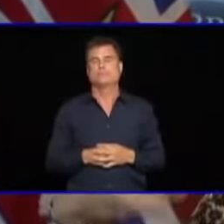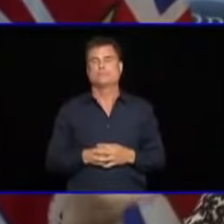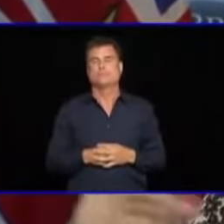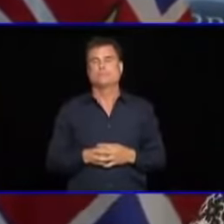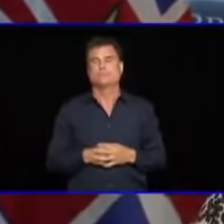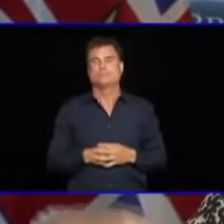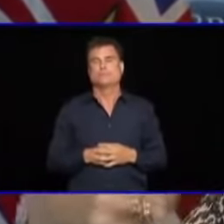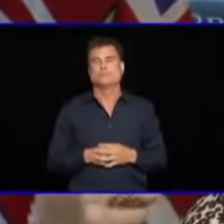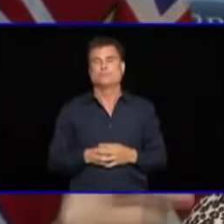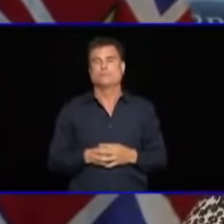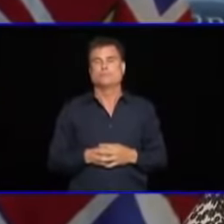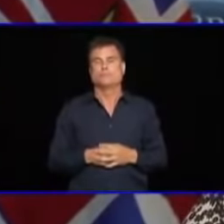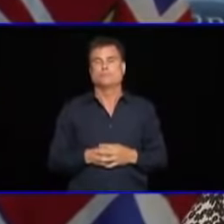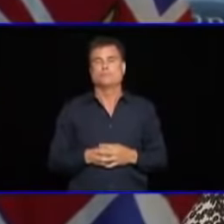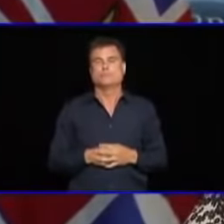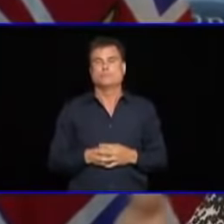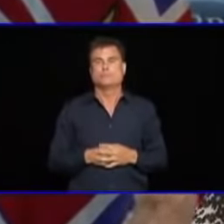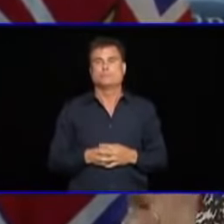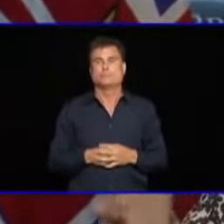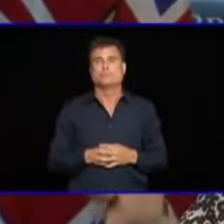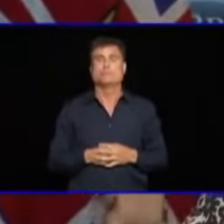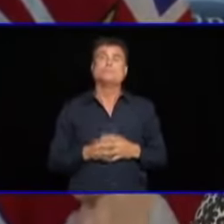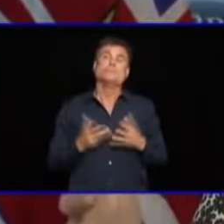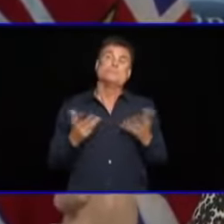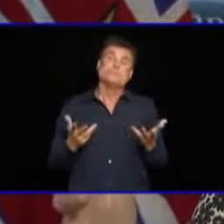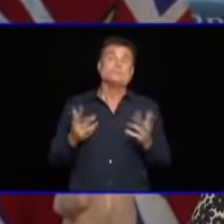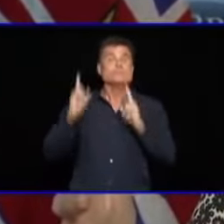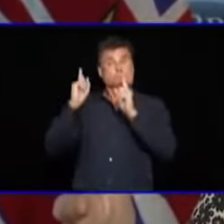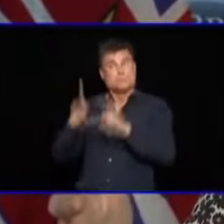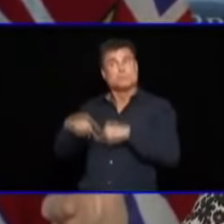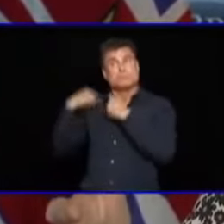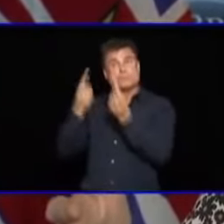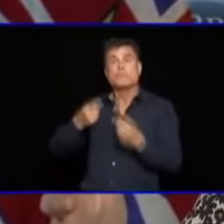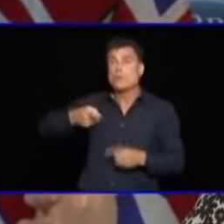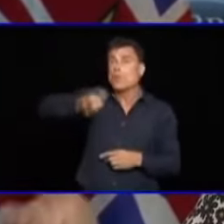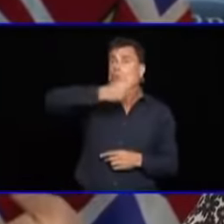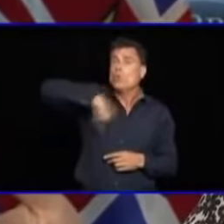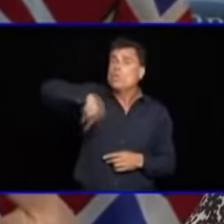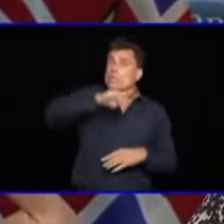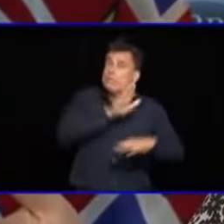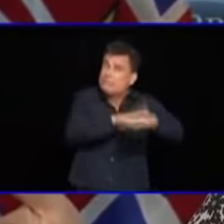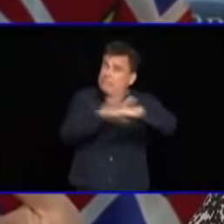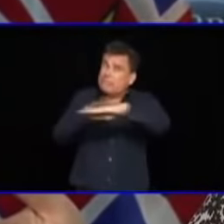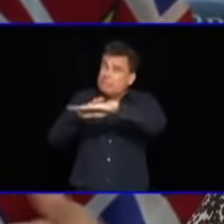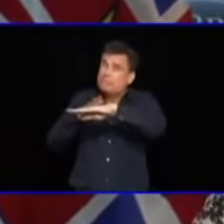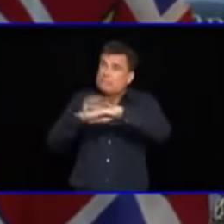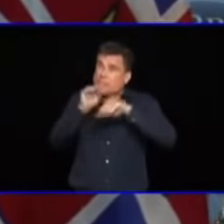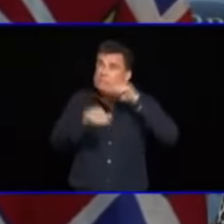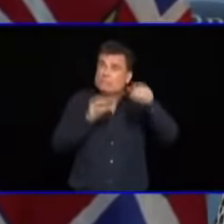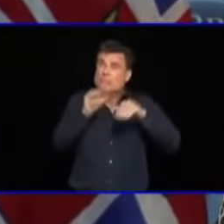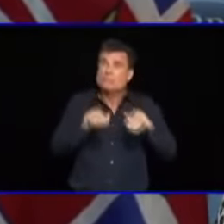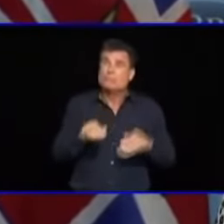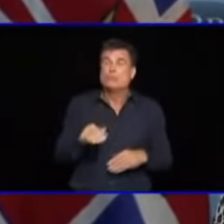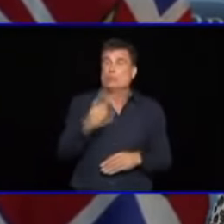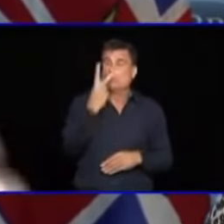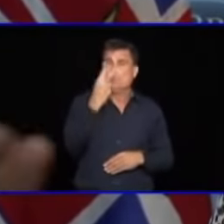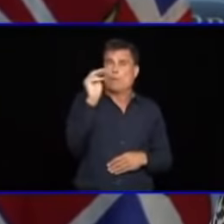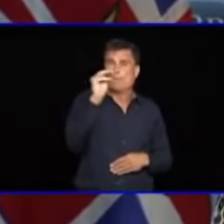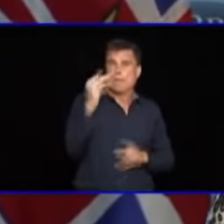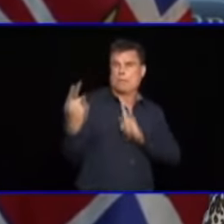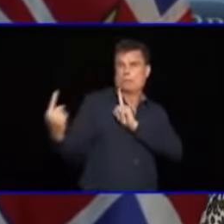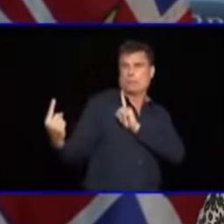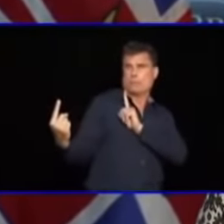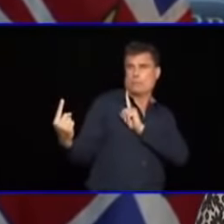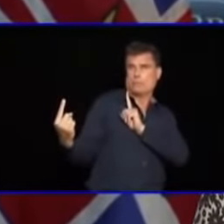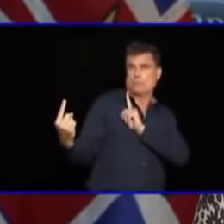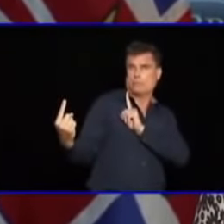same people that you're with on an ongoing basis, 1 meter is probably fine for most of your interactions. Recognizing the